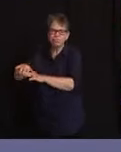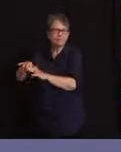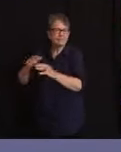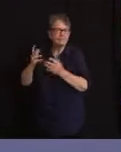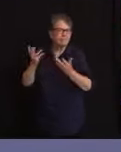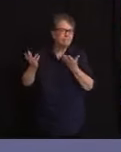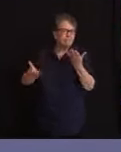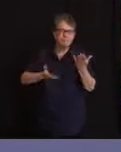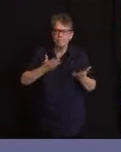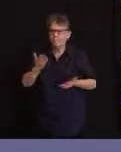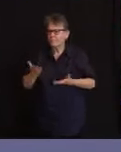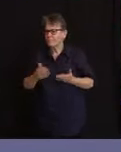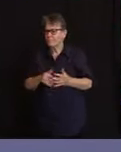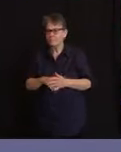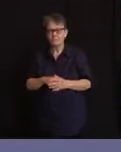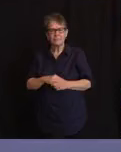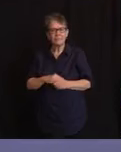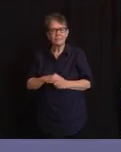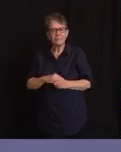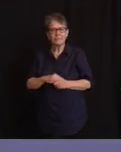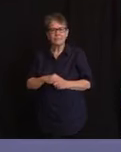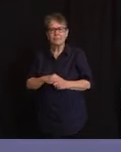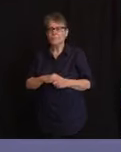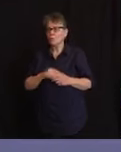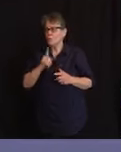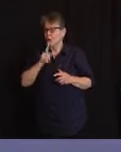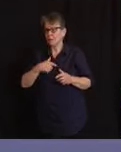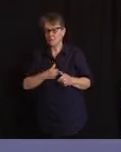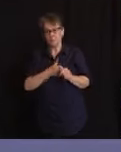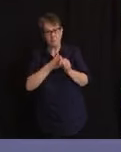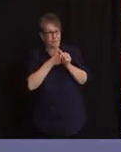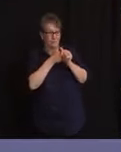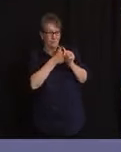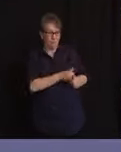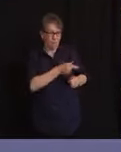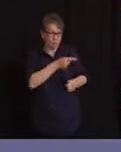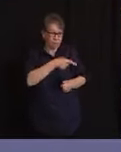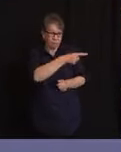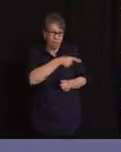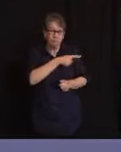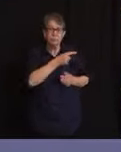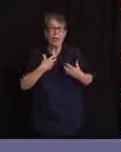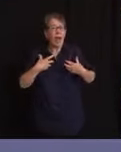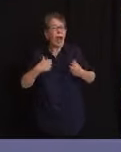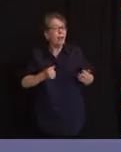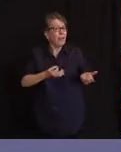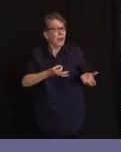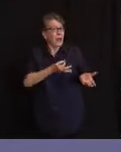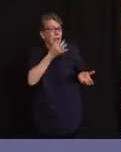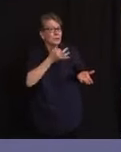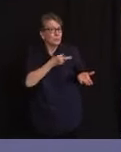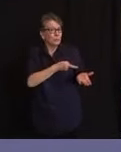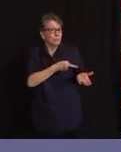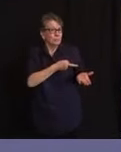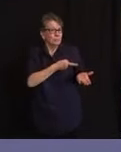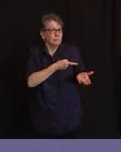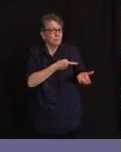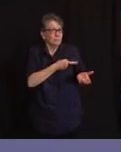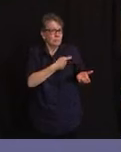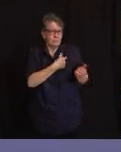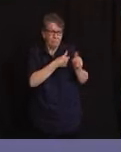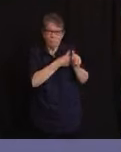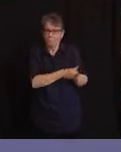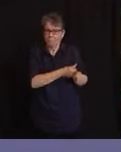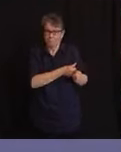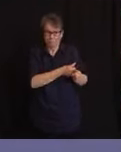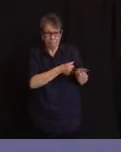from the health experts, and I'll continue to. I don't see a normal, even if it were to take place, a normal gathering in